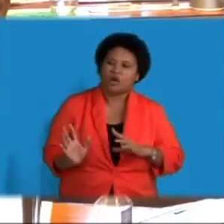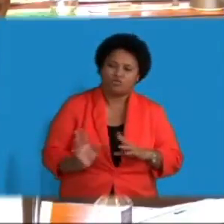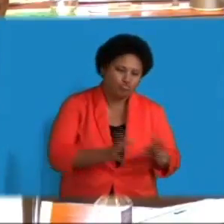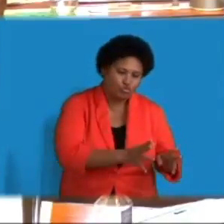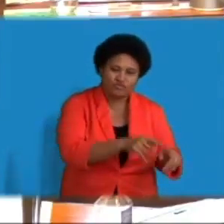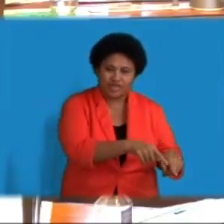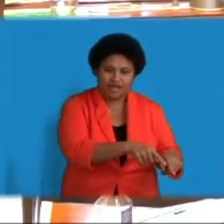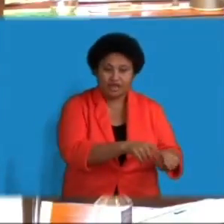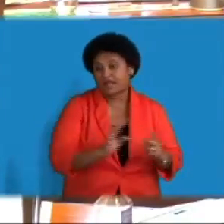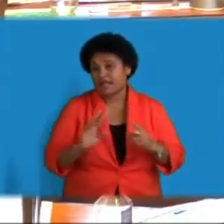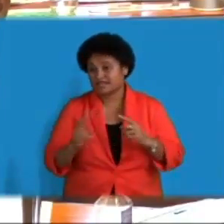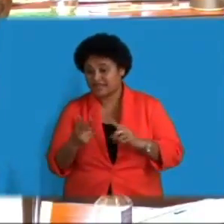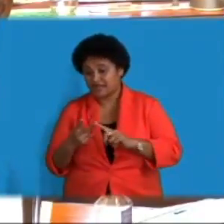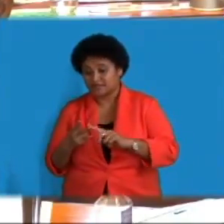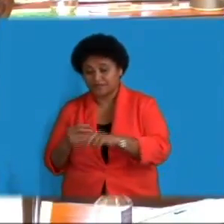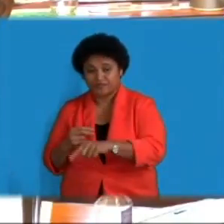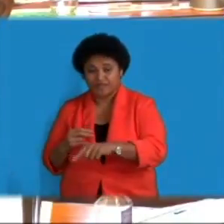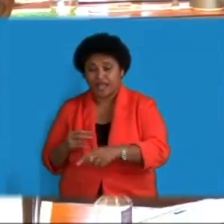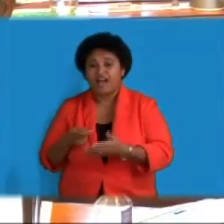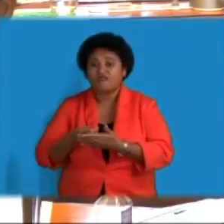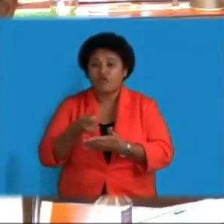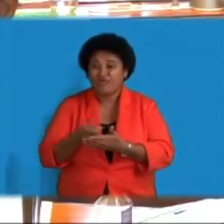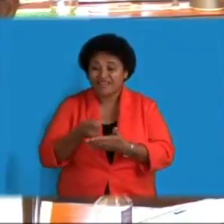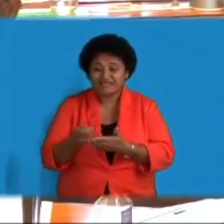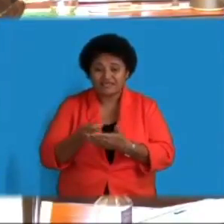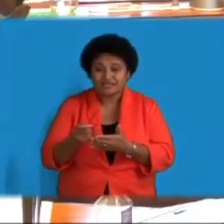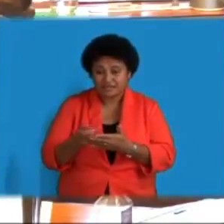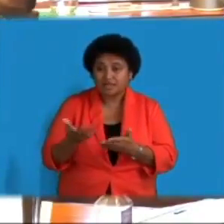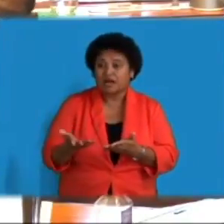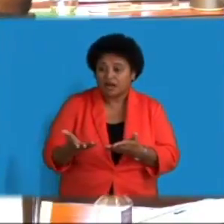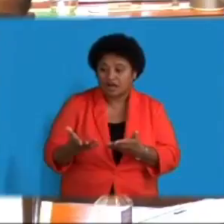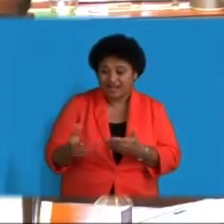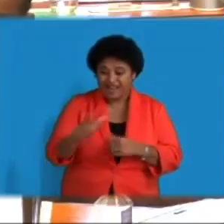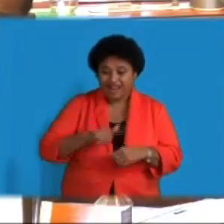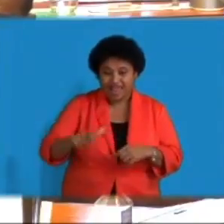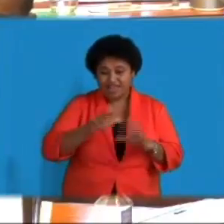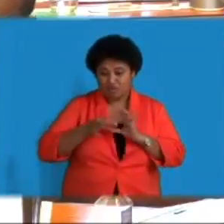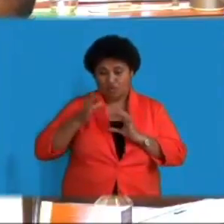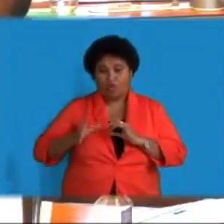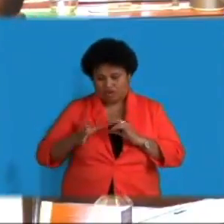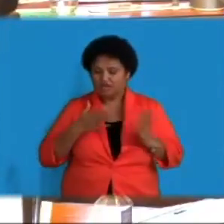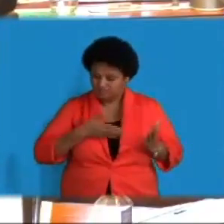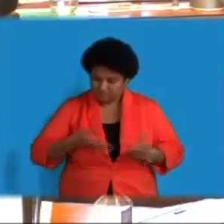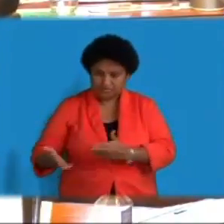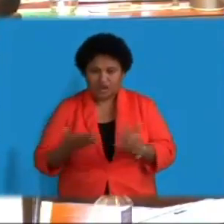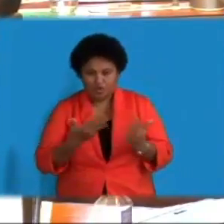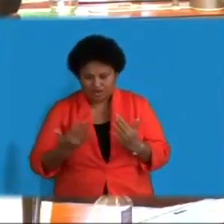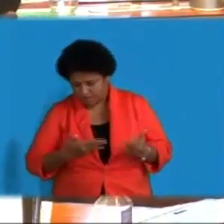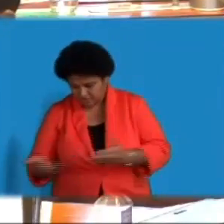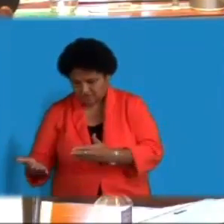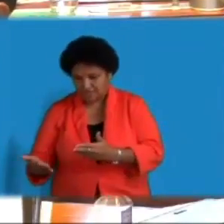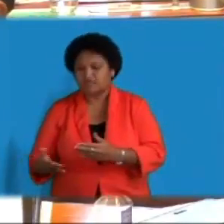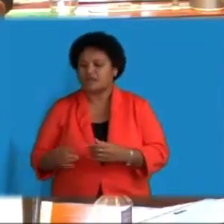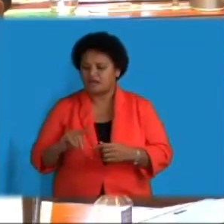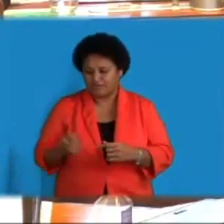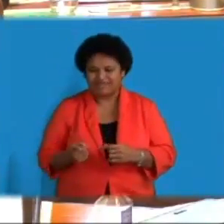the other is where leasehold landlords accommodated them on their land, and they have been treated as squatters as